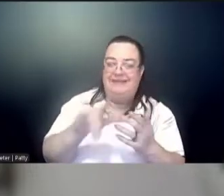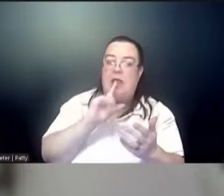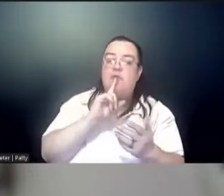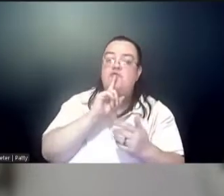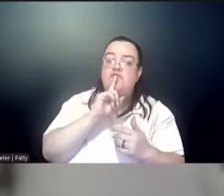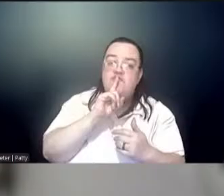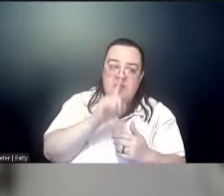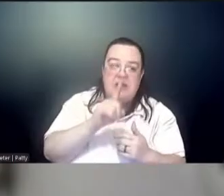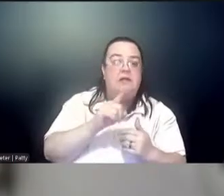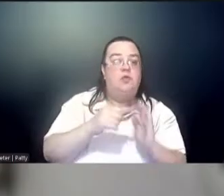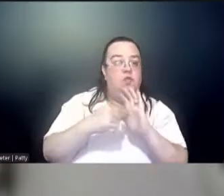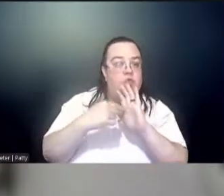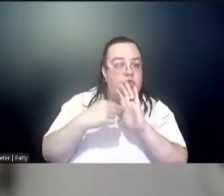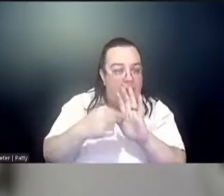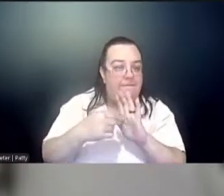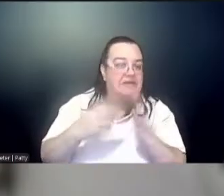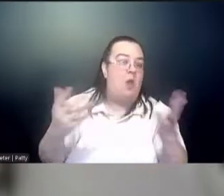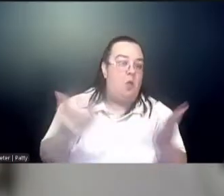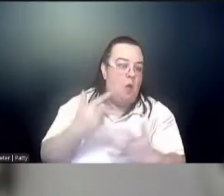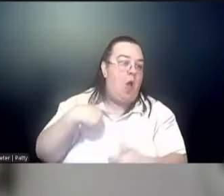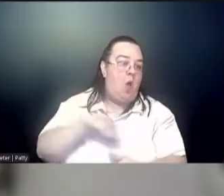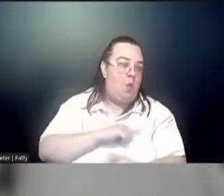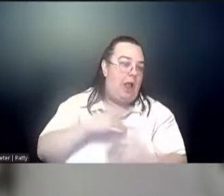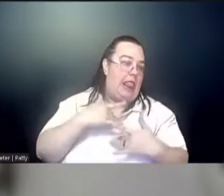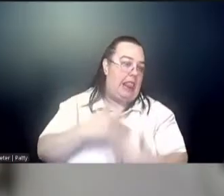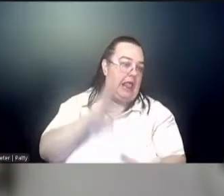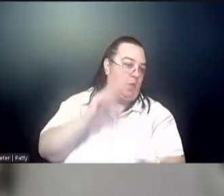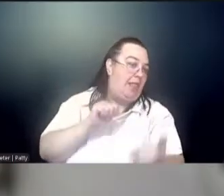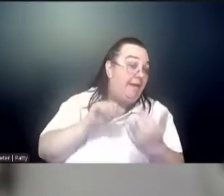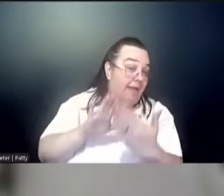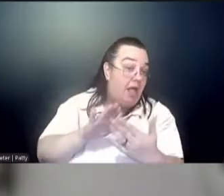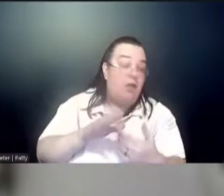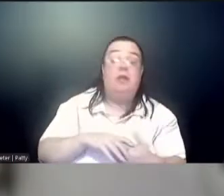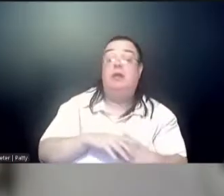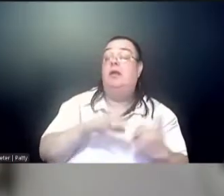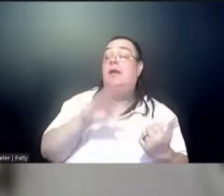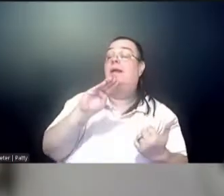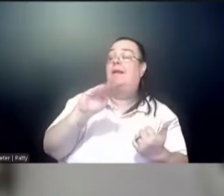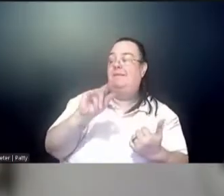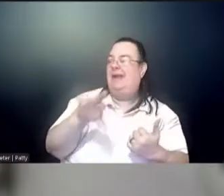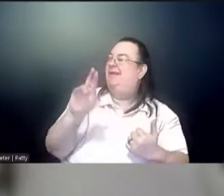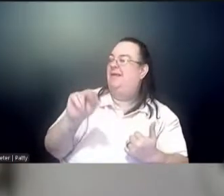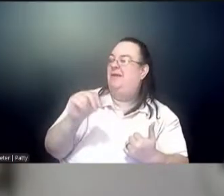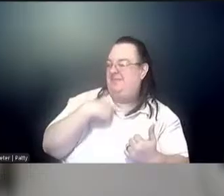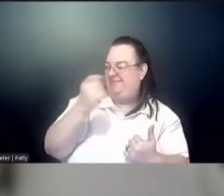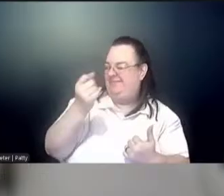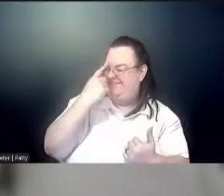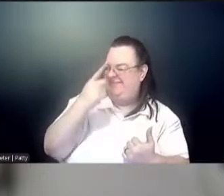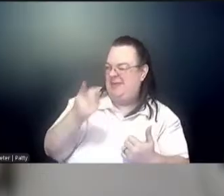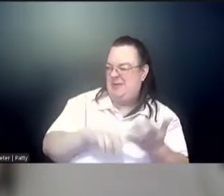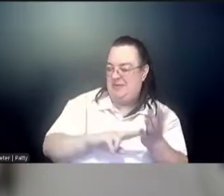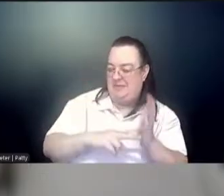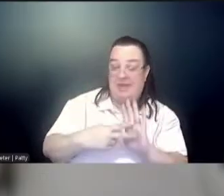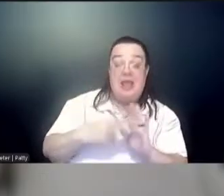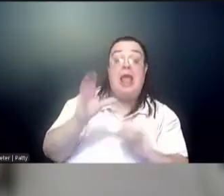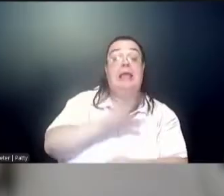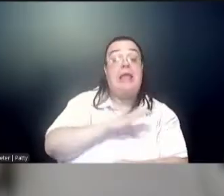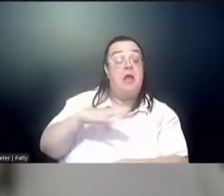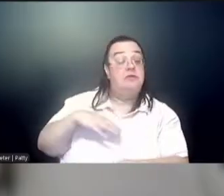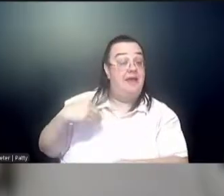what we're likely to run into. Yeah, no, I hear you. Council, any other comments at this time before